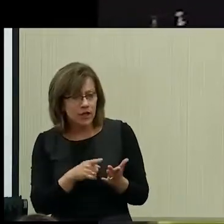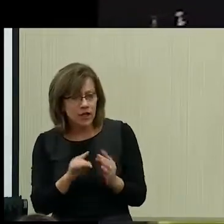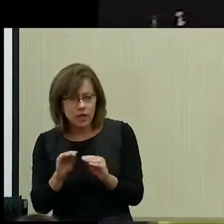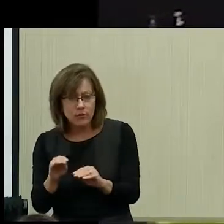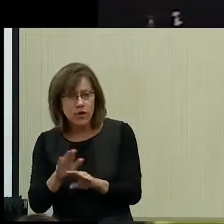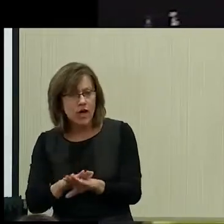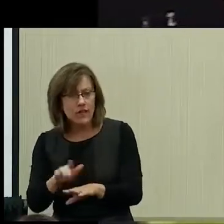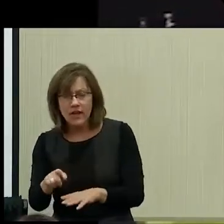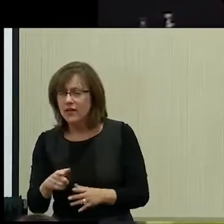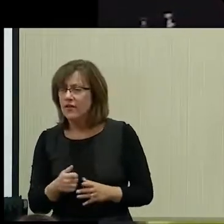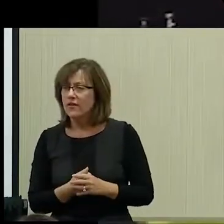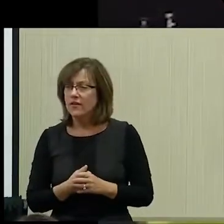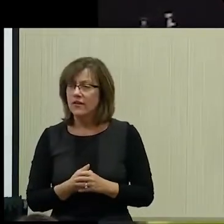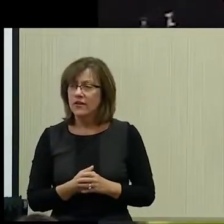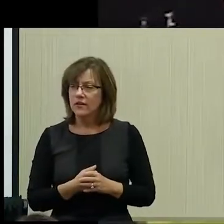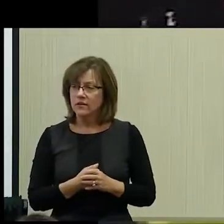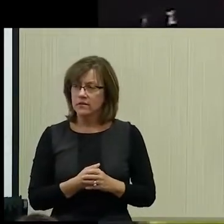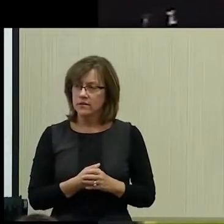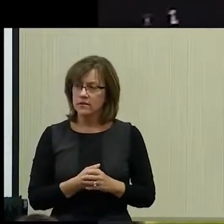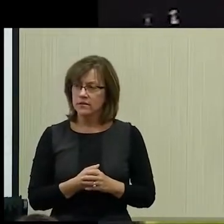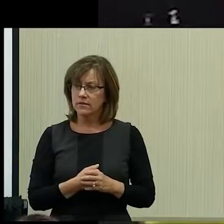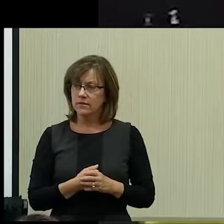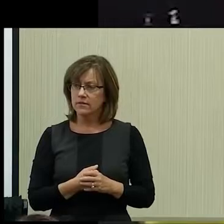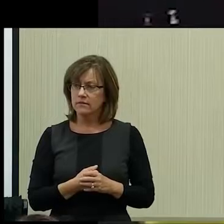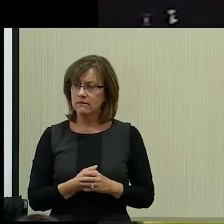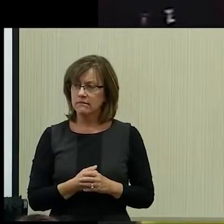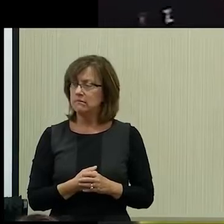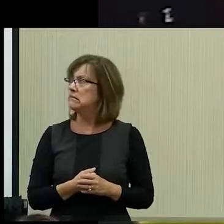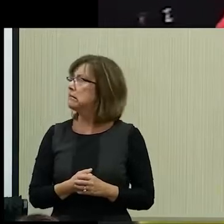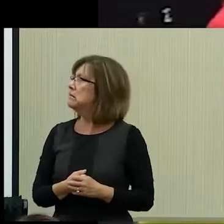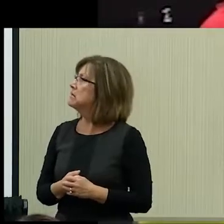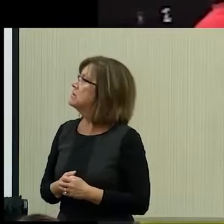Kelly, what are you going to put on? Who's on the front door? Pink.